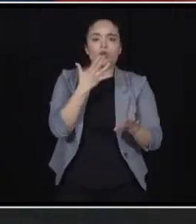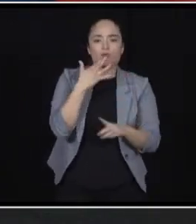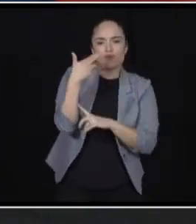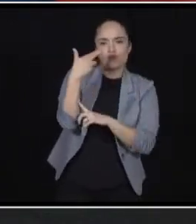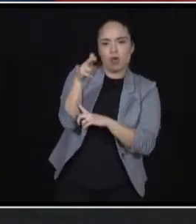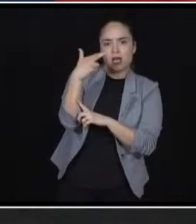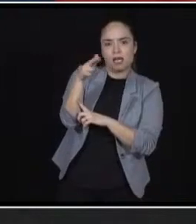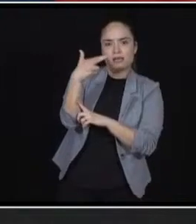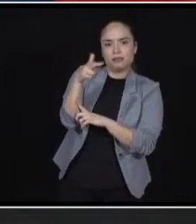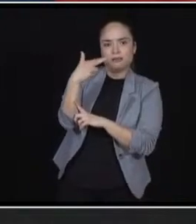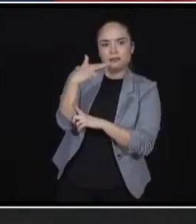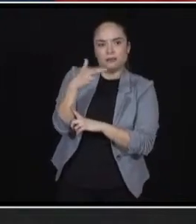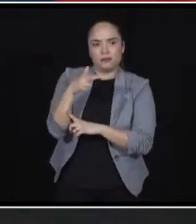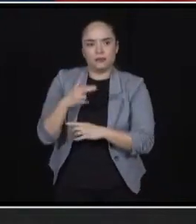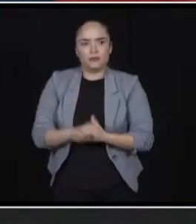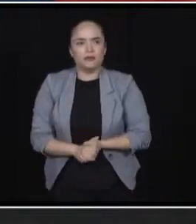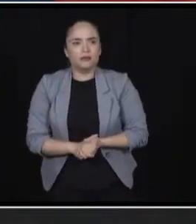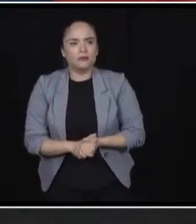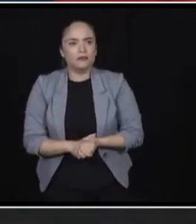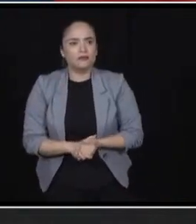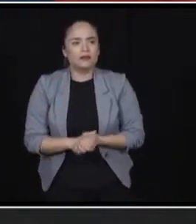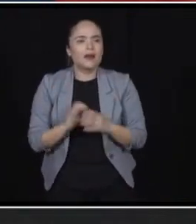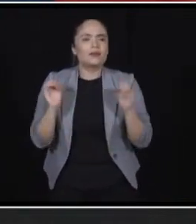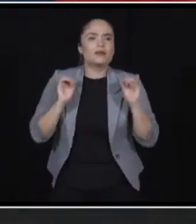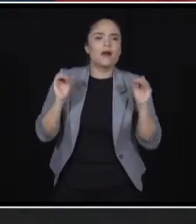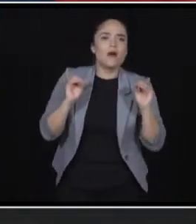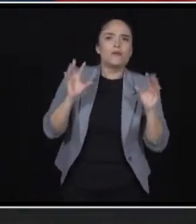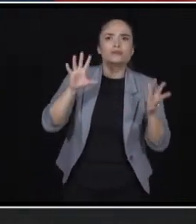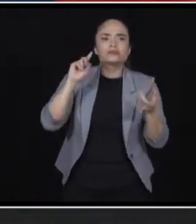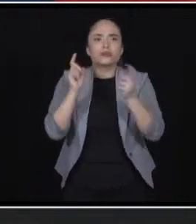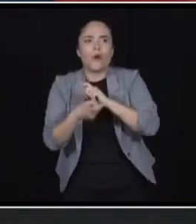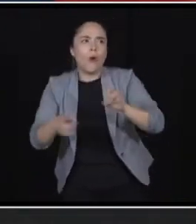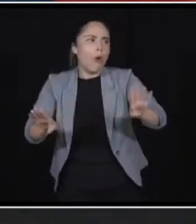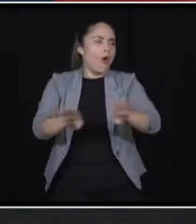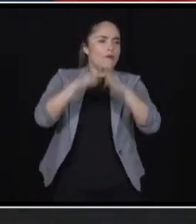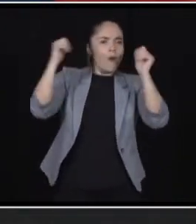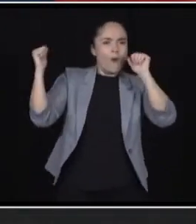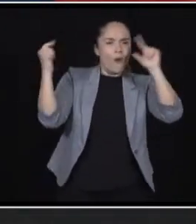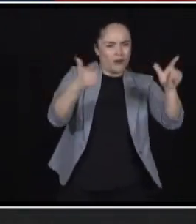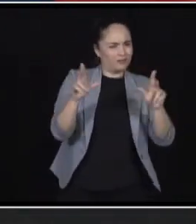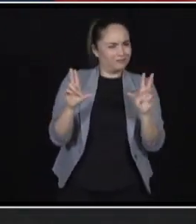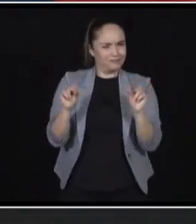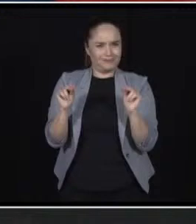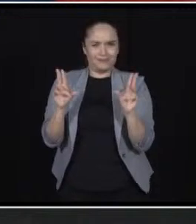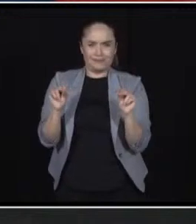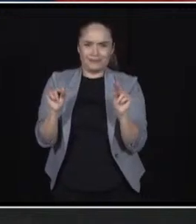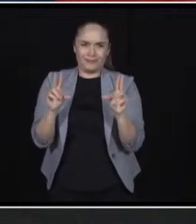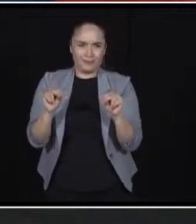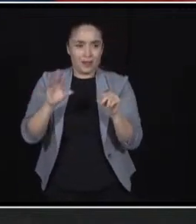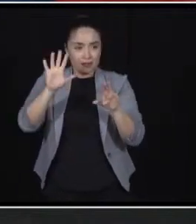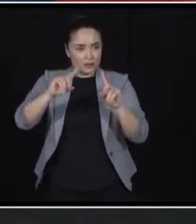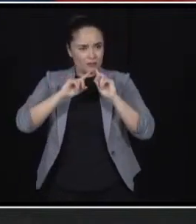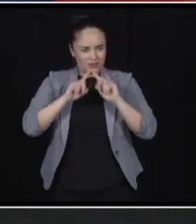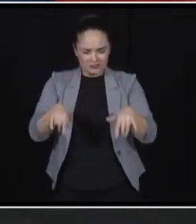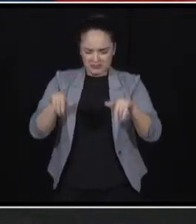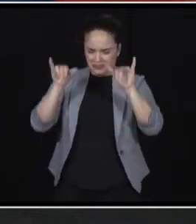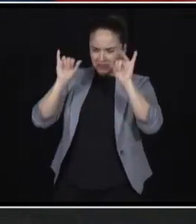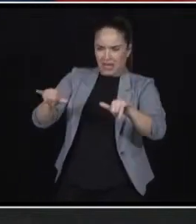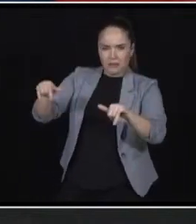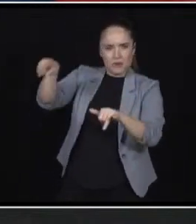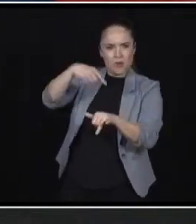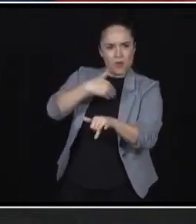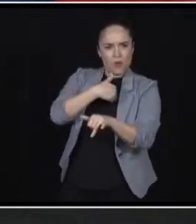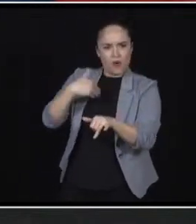shift by any means. So, that's the answer, very simply. But